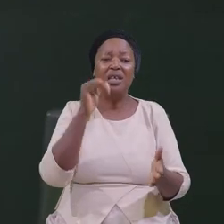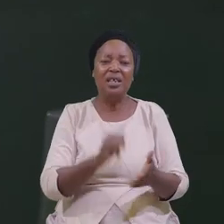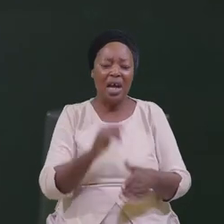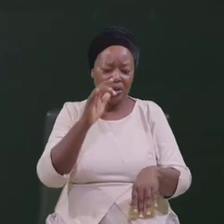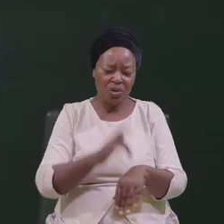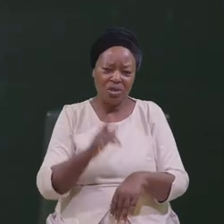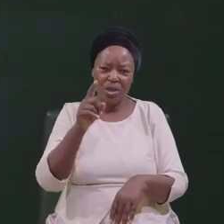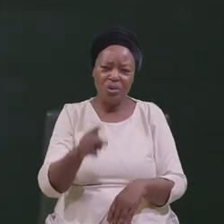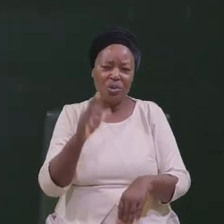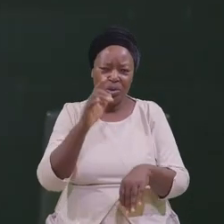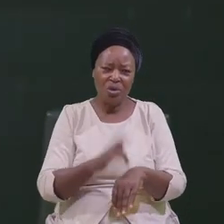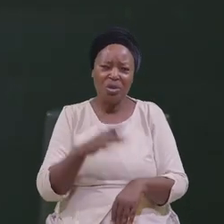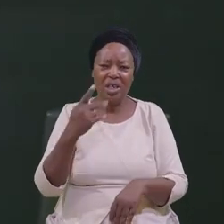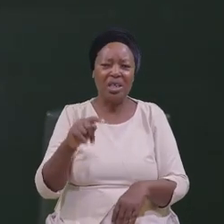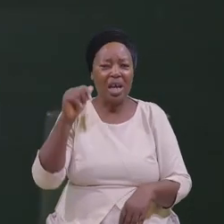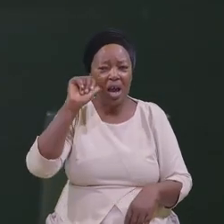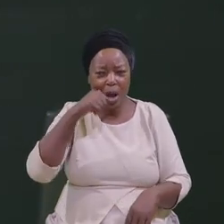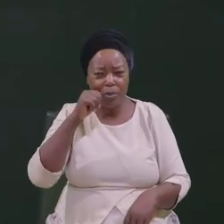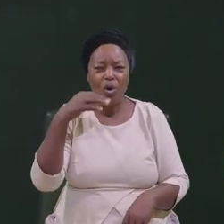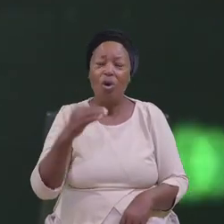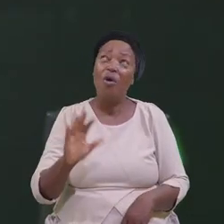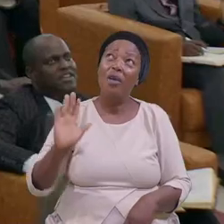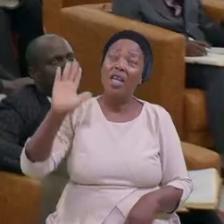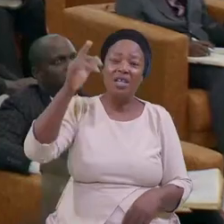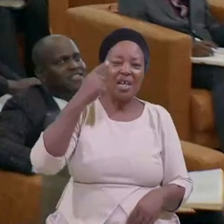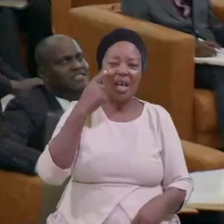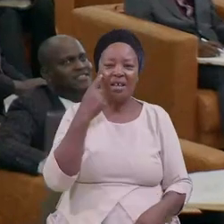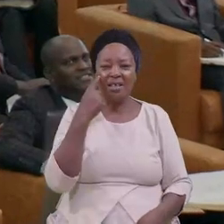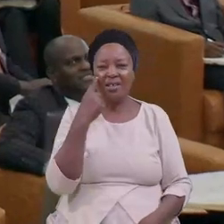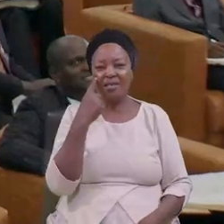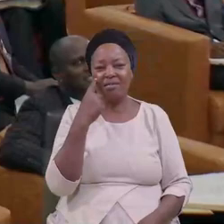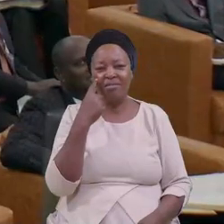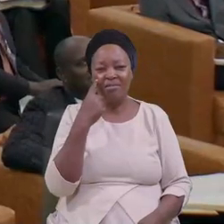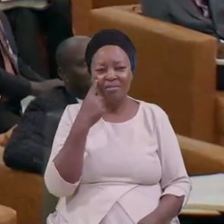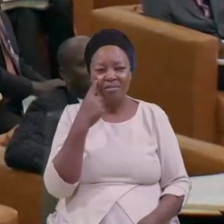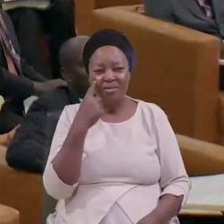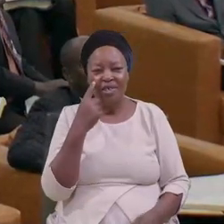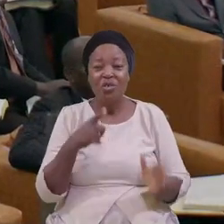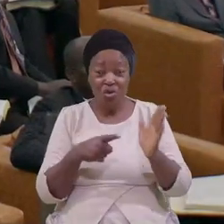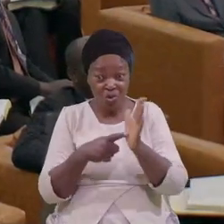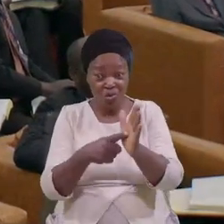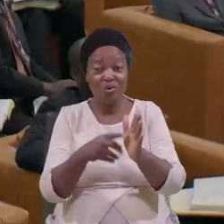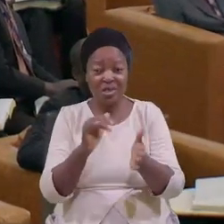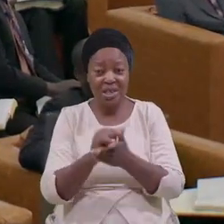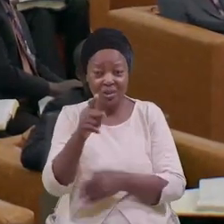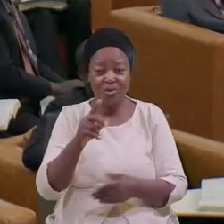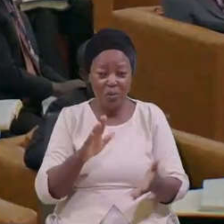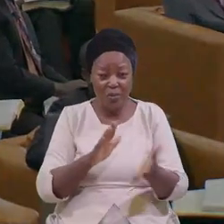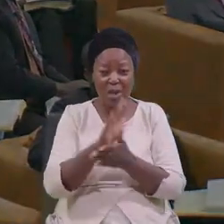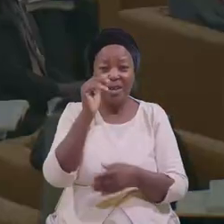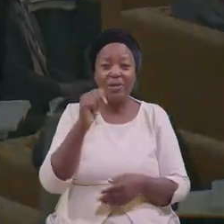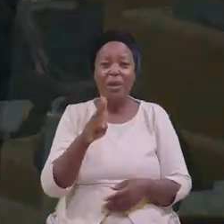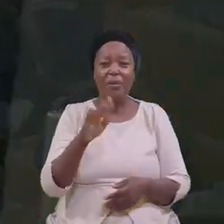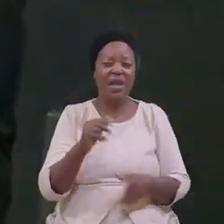you touches the apple of his eye. Show that you believe by taking off